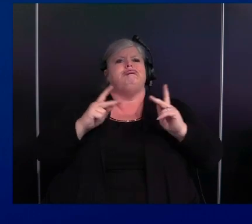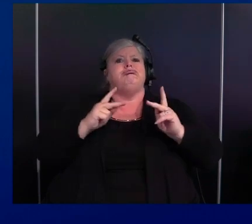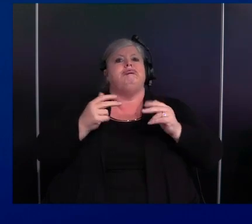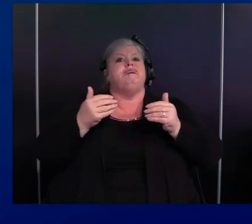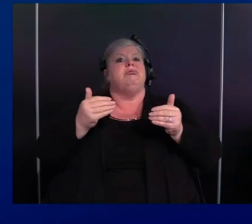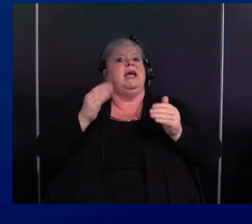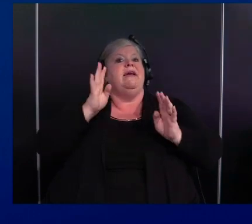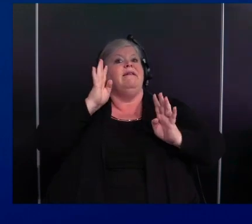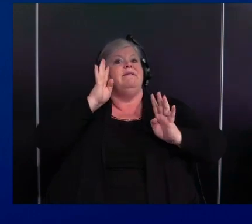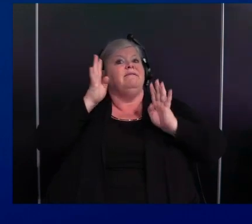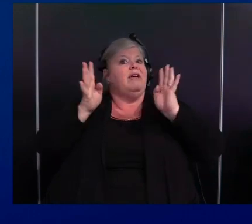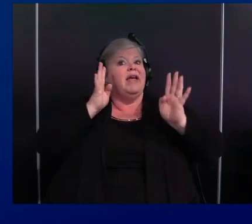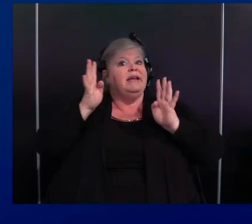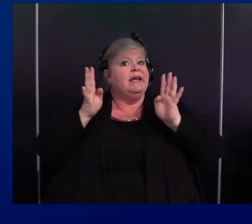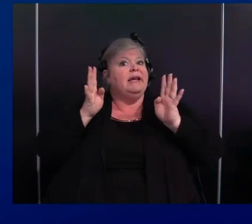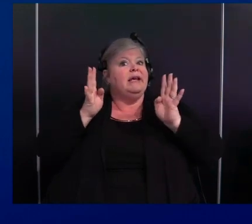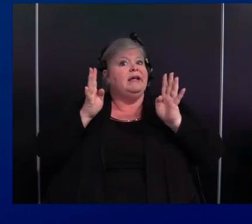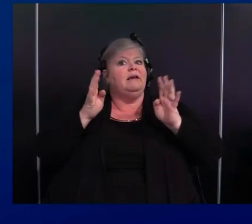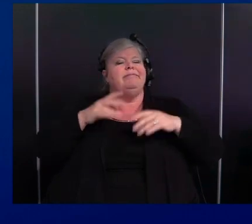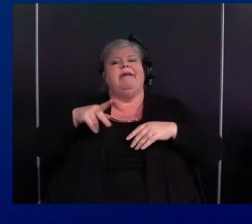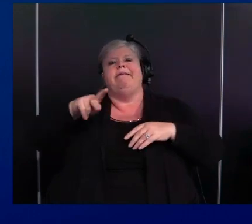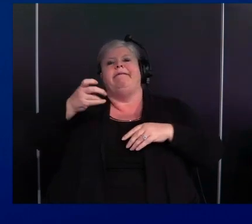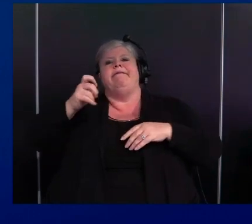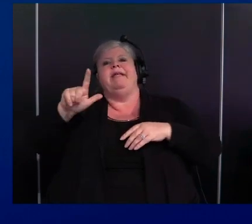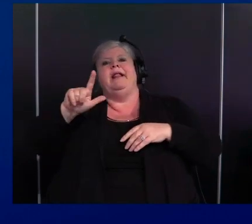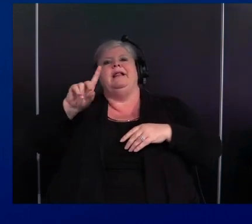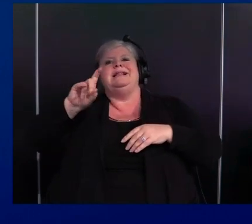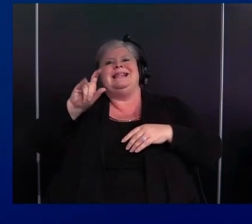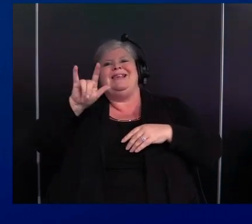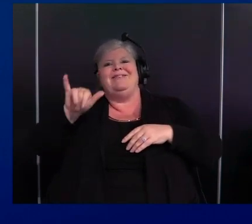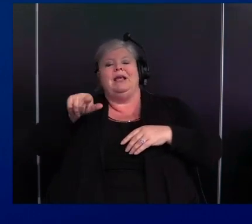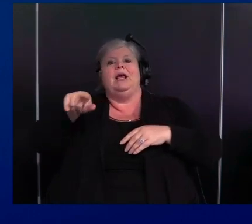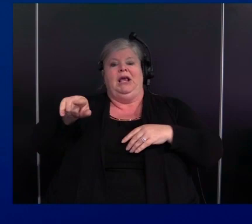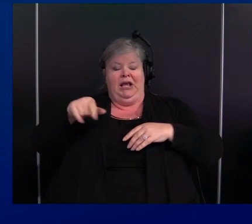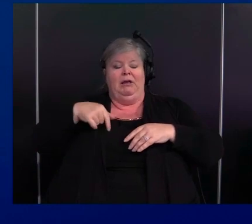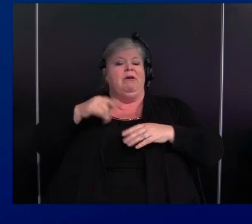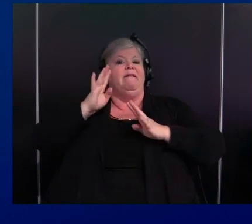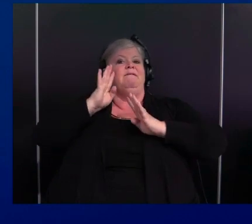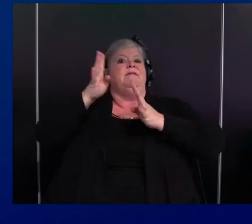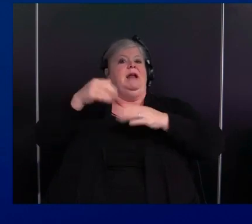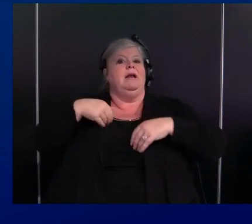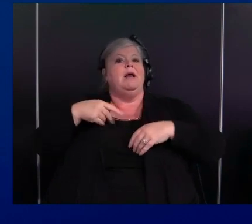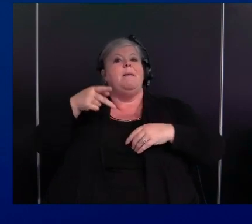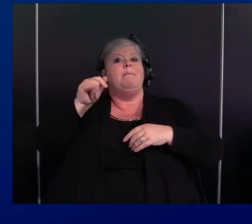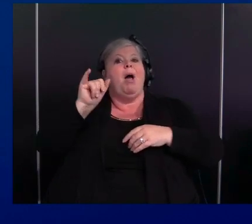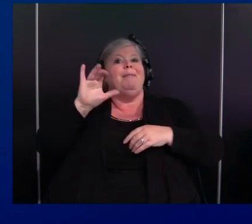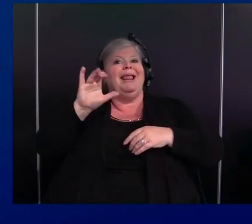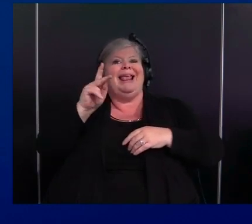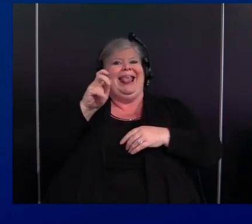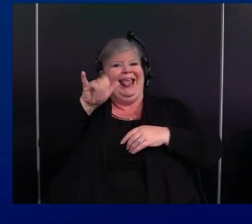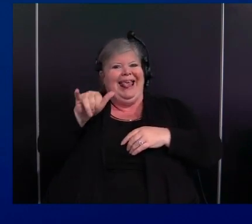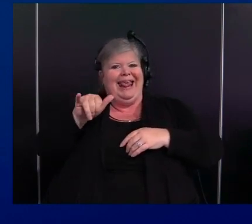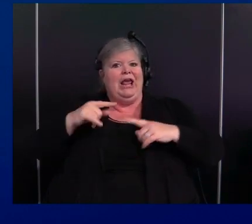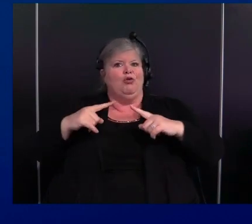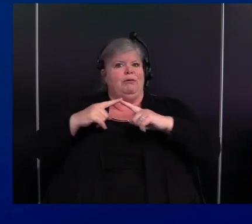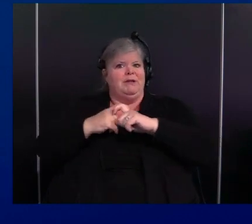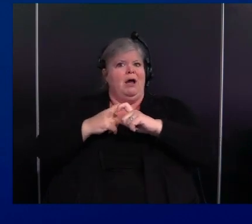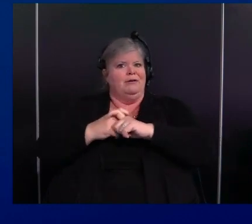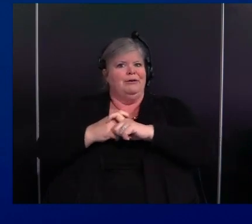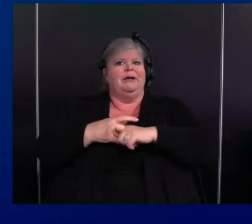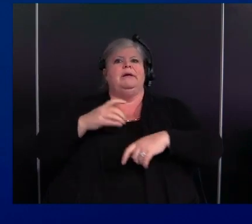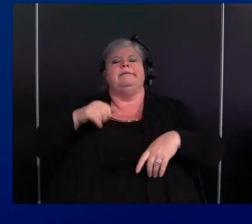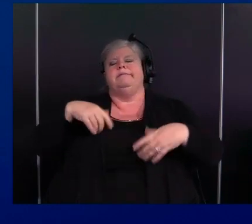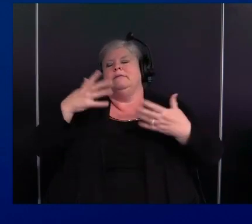invented, Whitfield Diffie and others invented public key cryptography, right? So now Diffie-Hellman. That's right. Diffie-Hellman